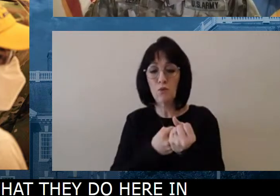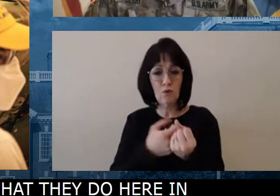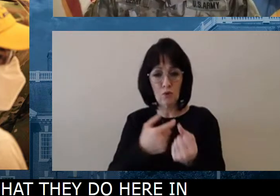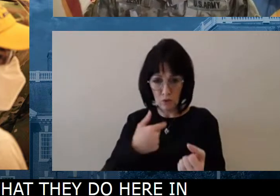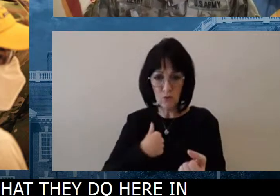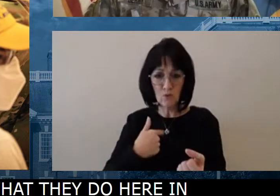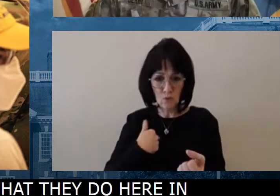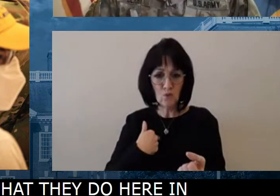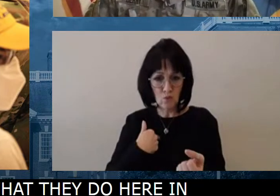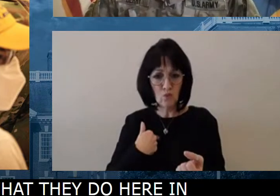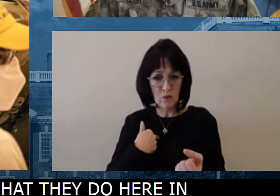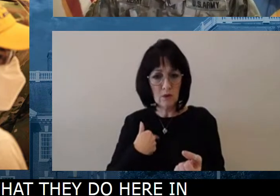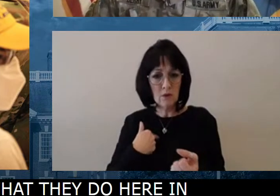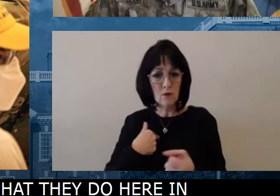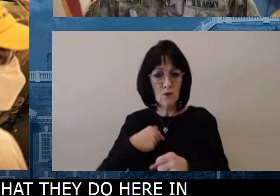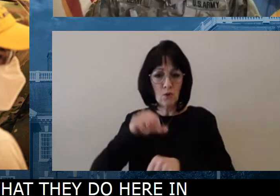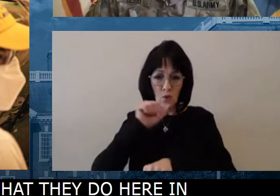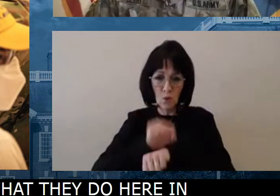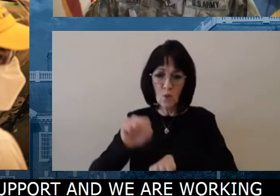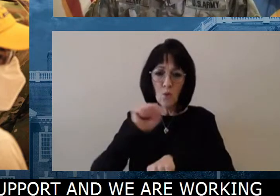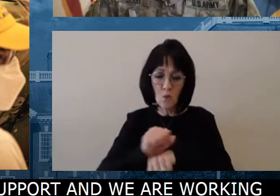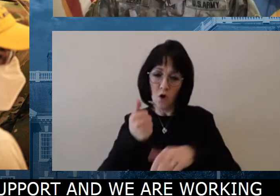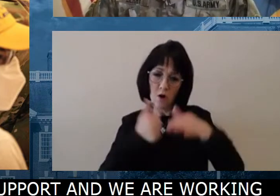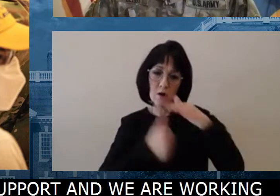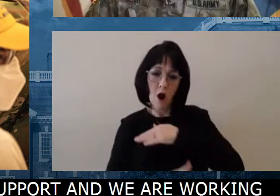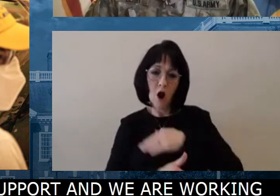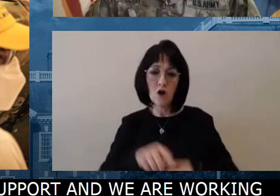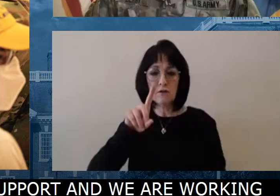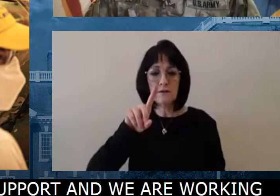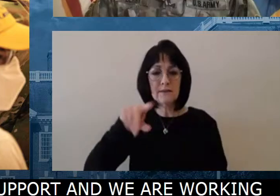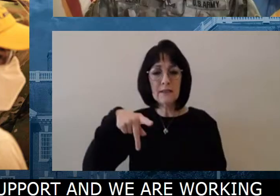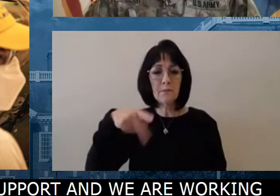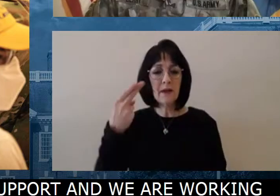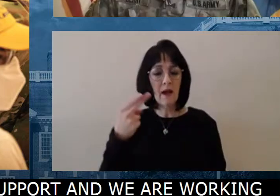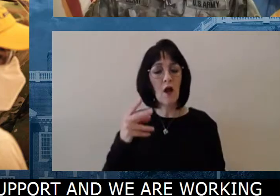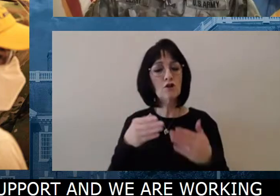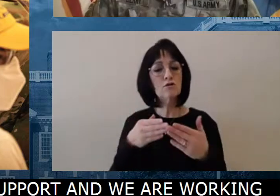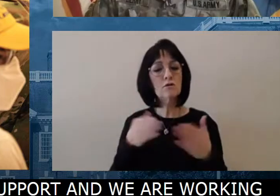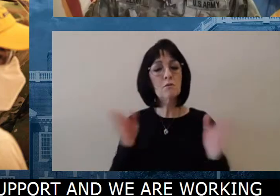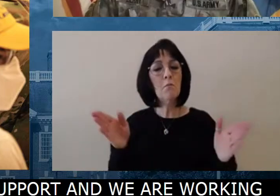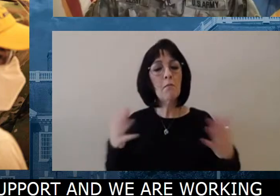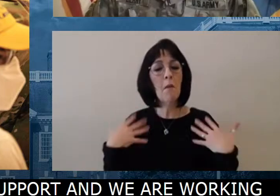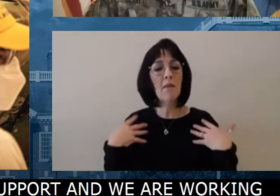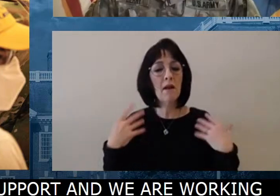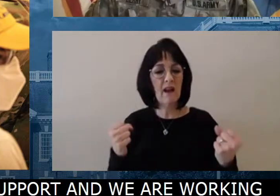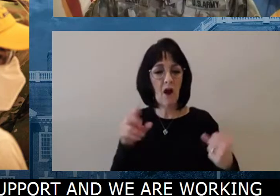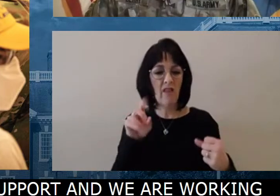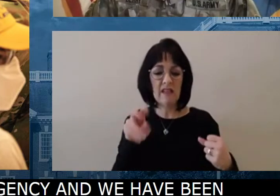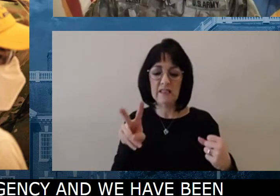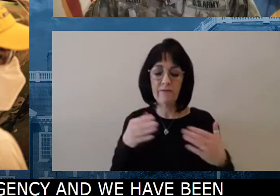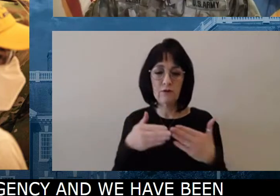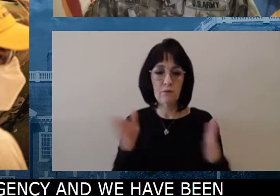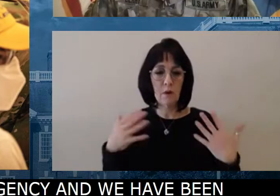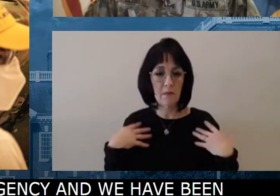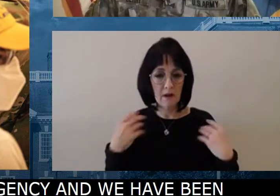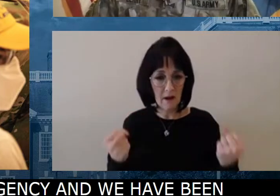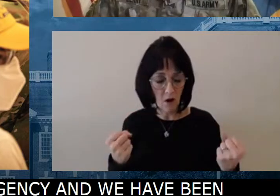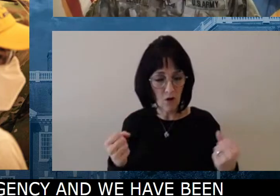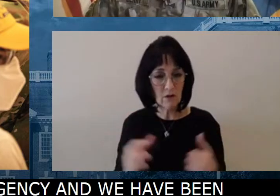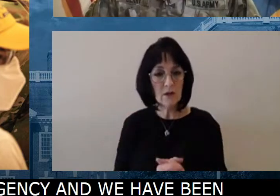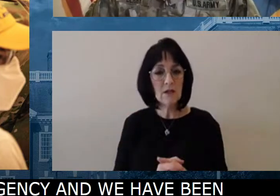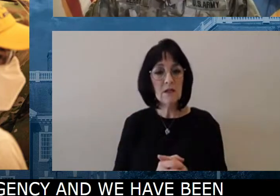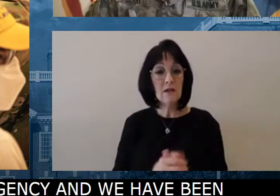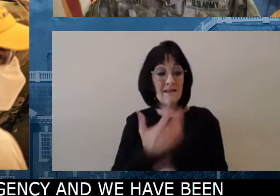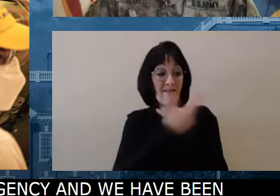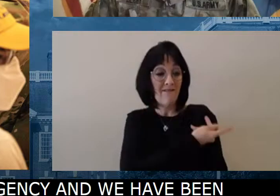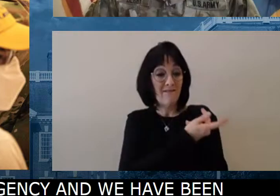agency, so we've been working directly for DPH and DEMA, working with vaccination centers, teams that are going out, as